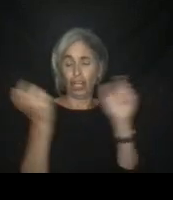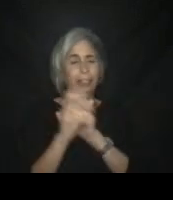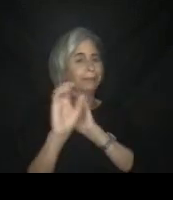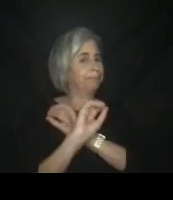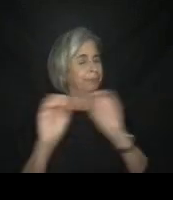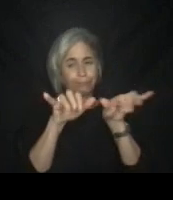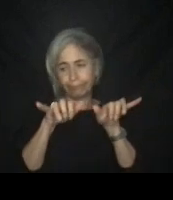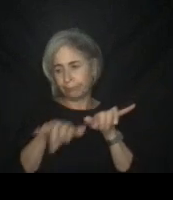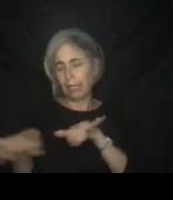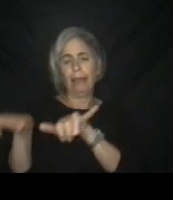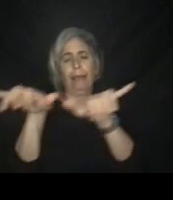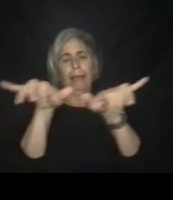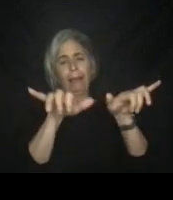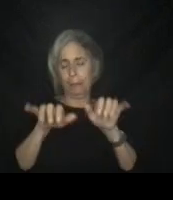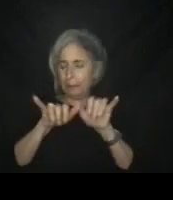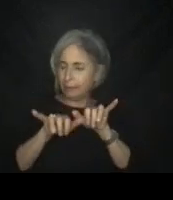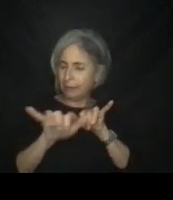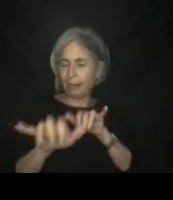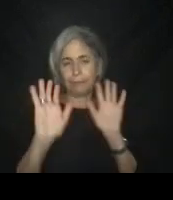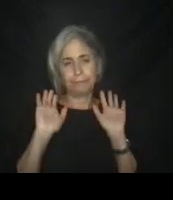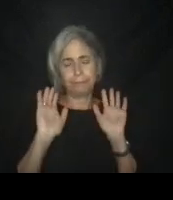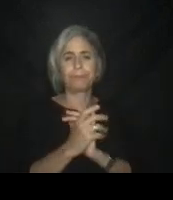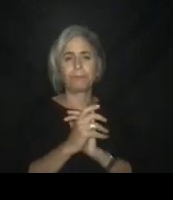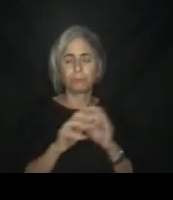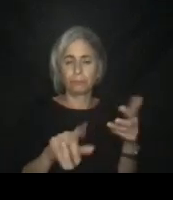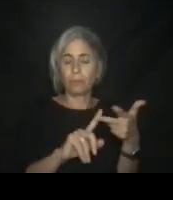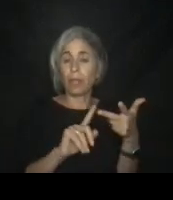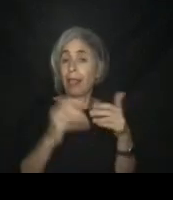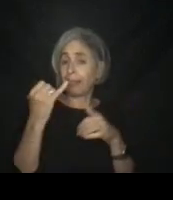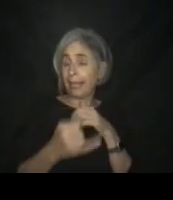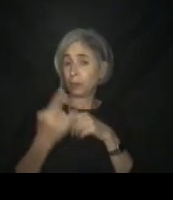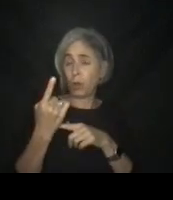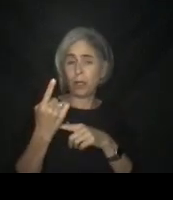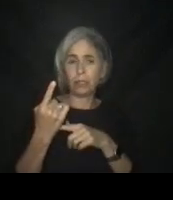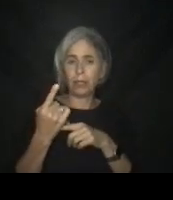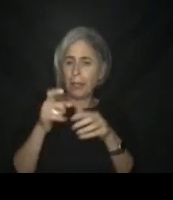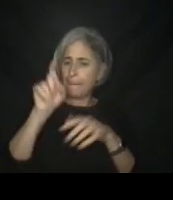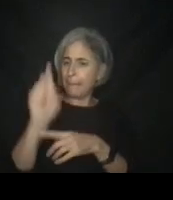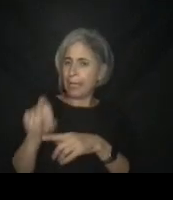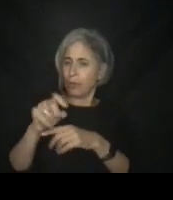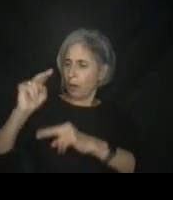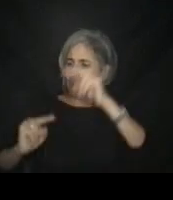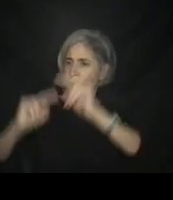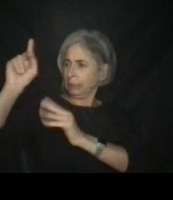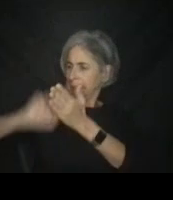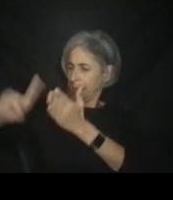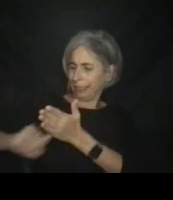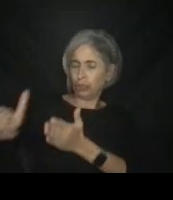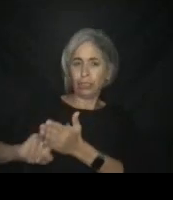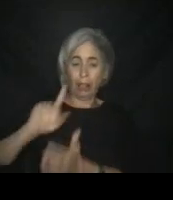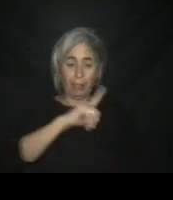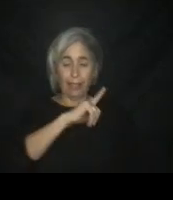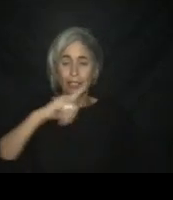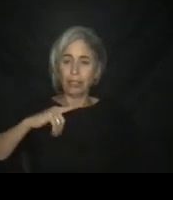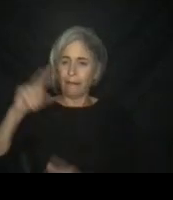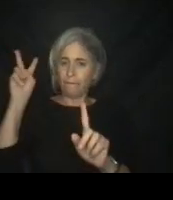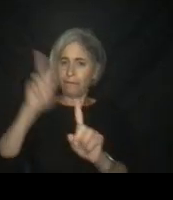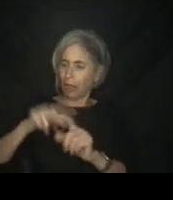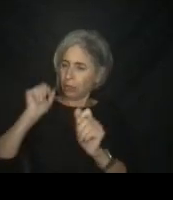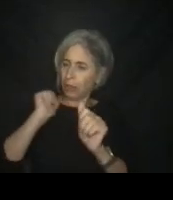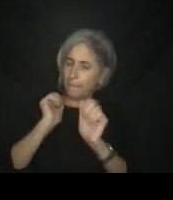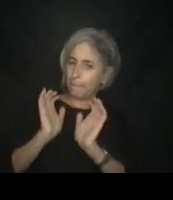is wherever you got on the books is the same way. And also lastly, mandatory building inspections. This was legislation that was filed and pushed